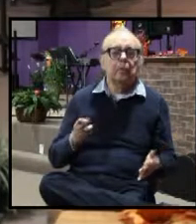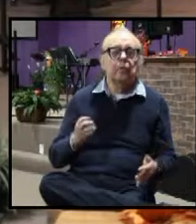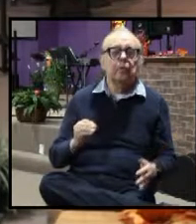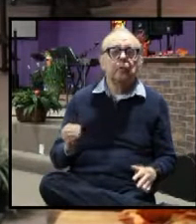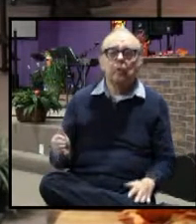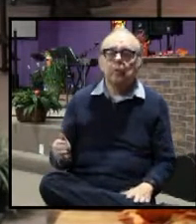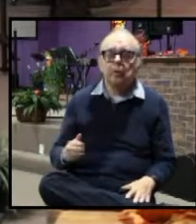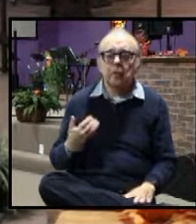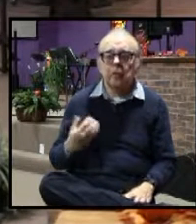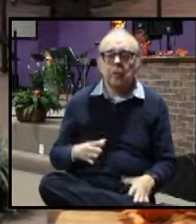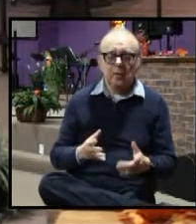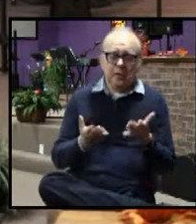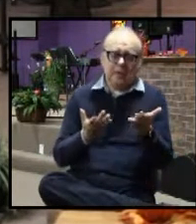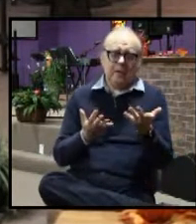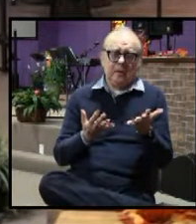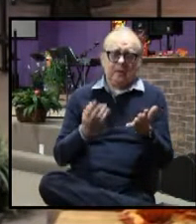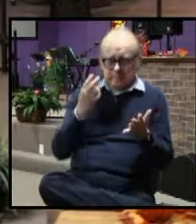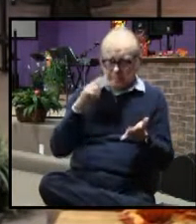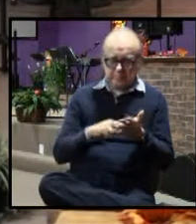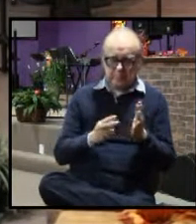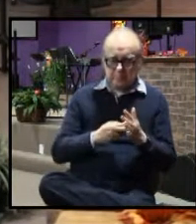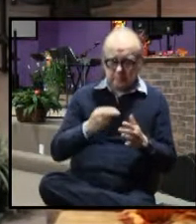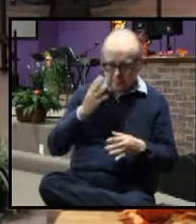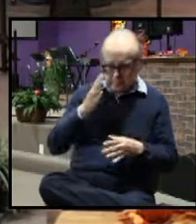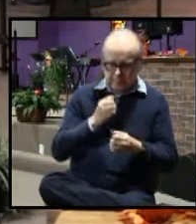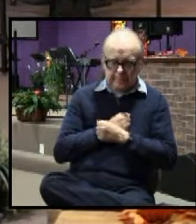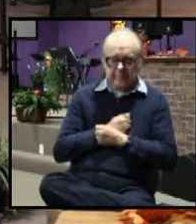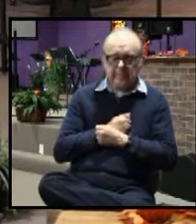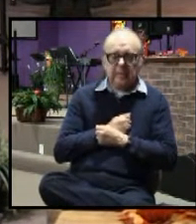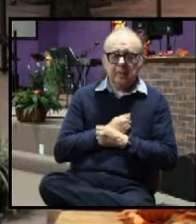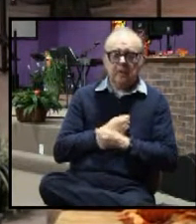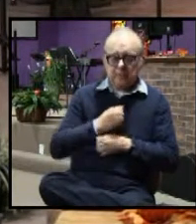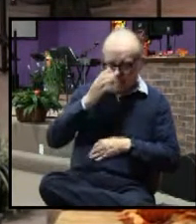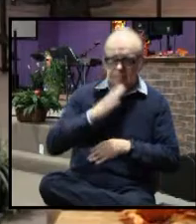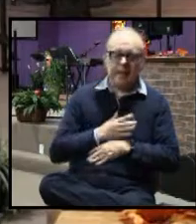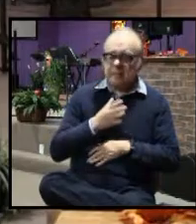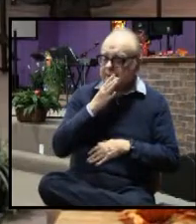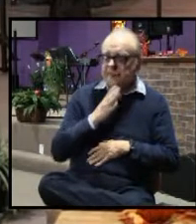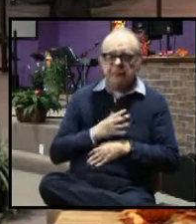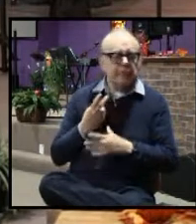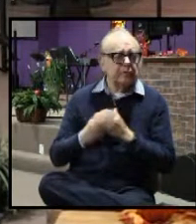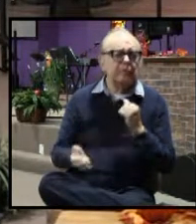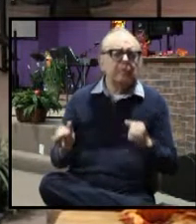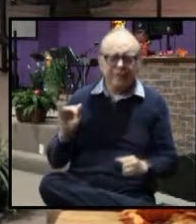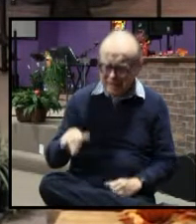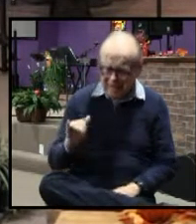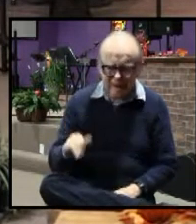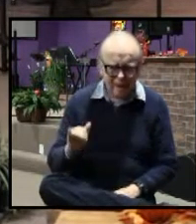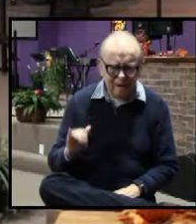Whoa. Hold on a minute. You mean that God loves males and females? Oh, yeah.